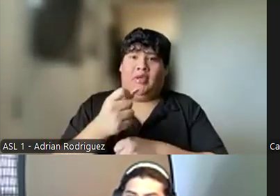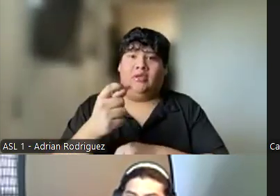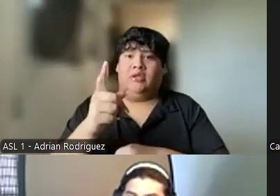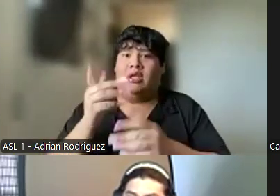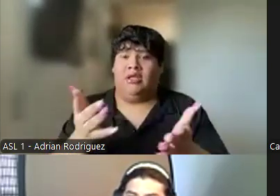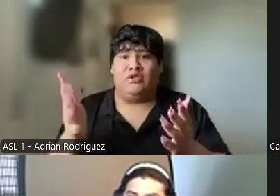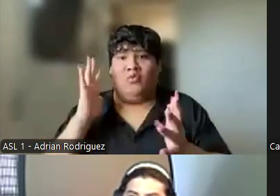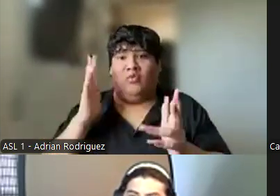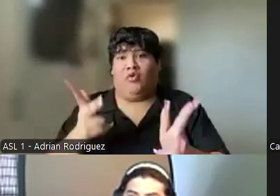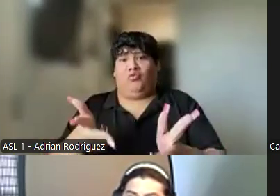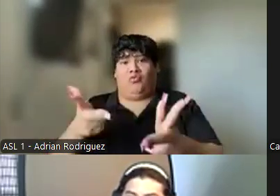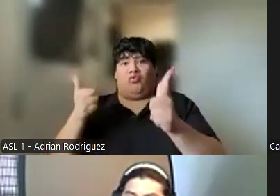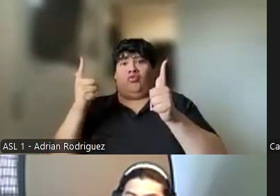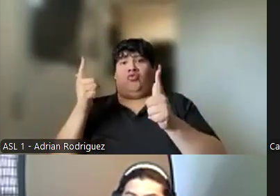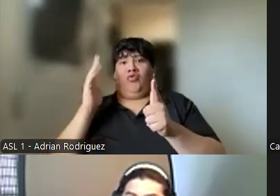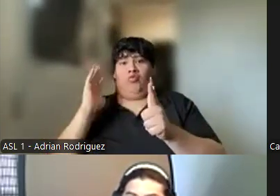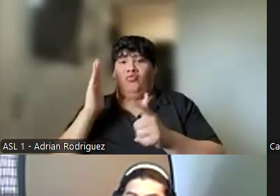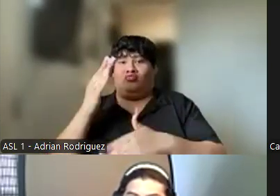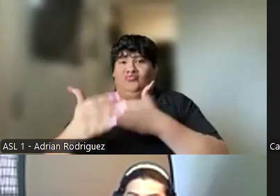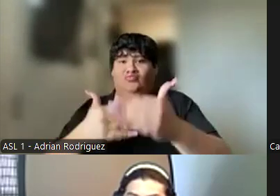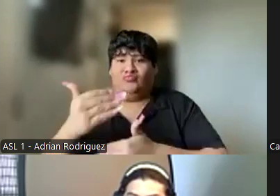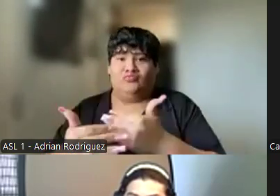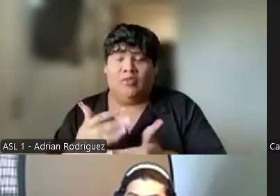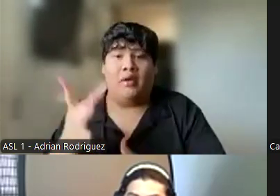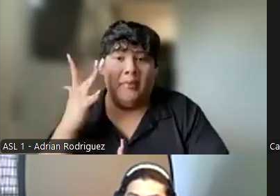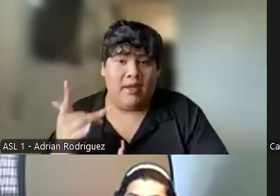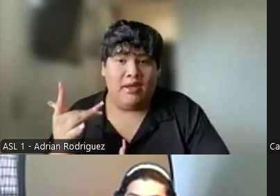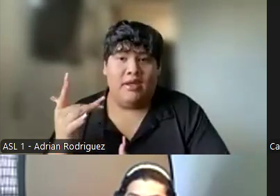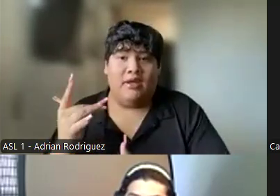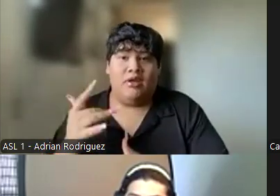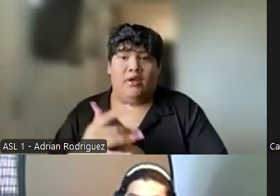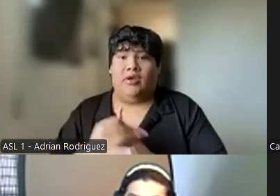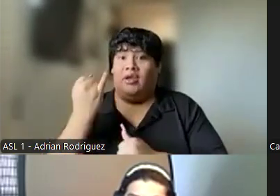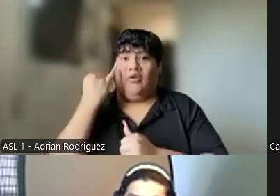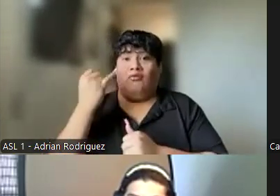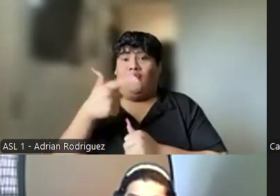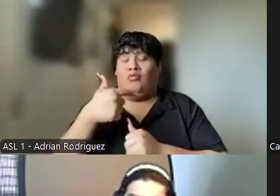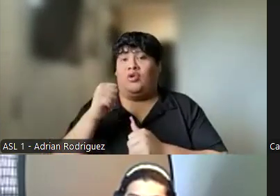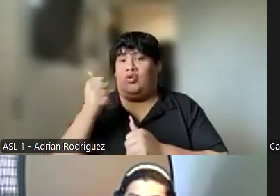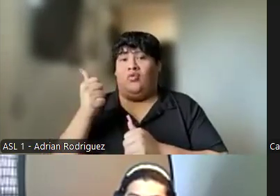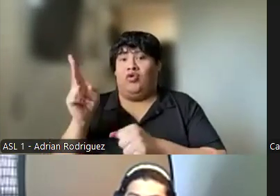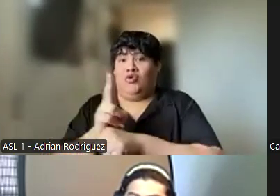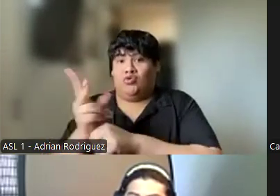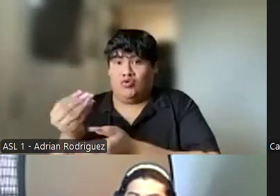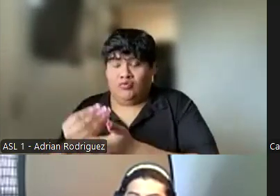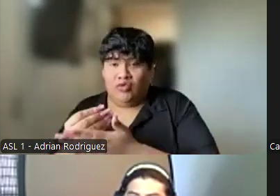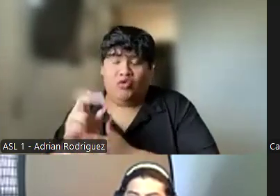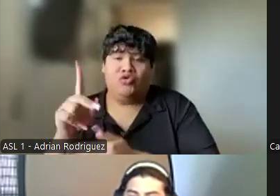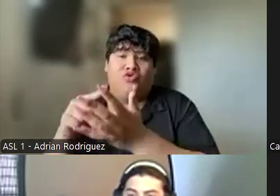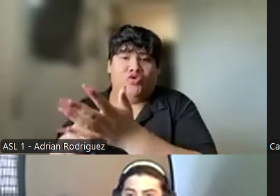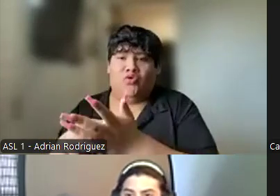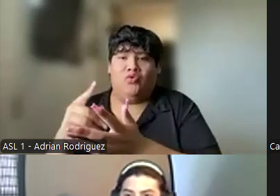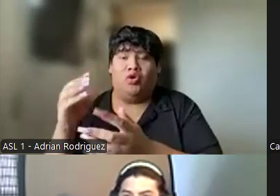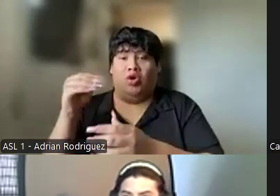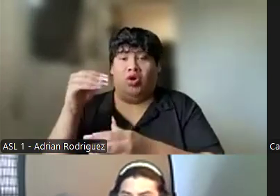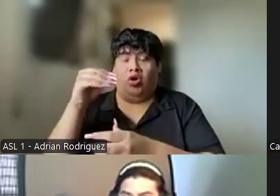to be moving at a very rapid pace. Because if we don't spend those, if we don't show encumbrance by